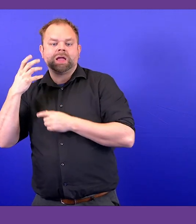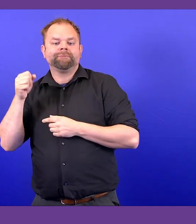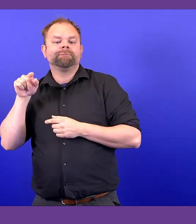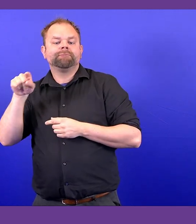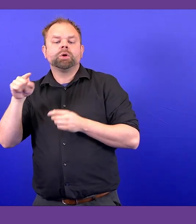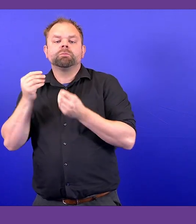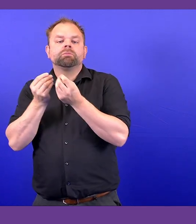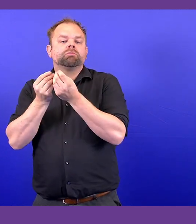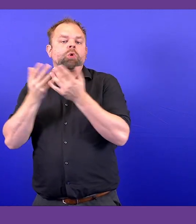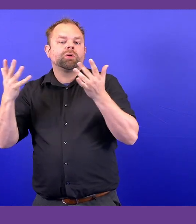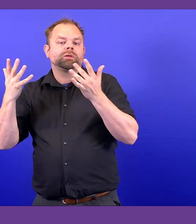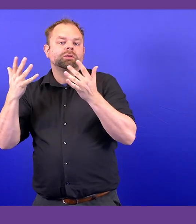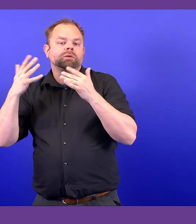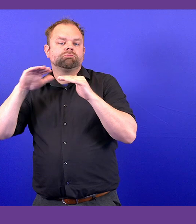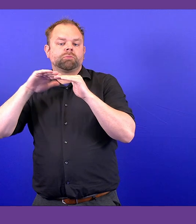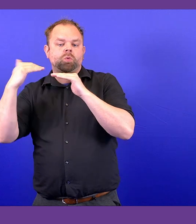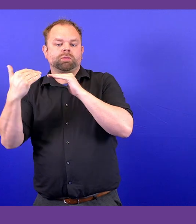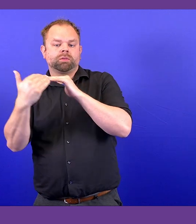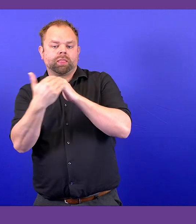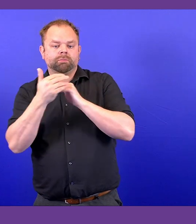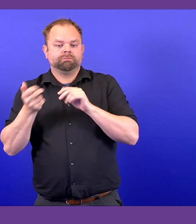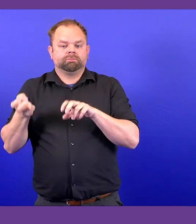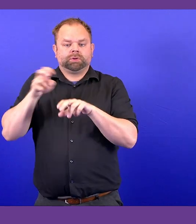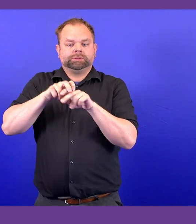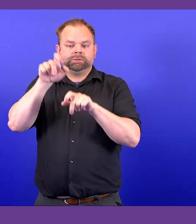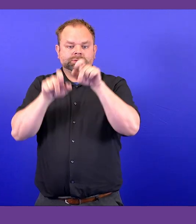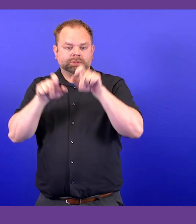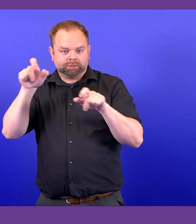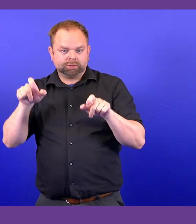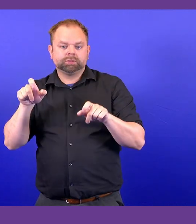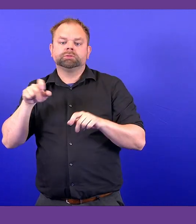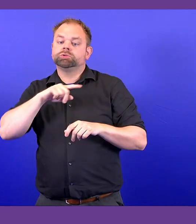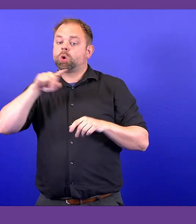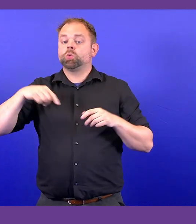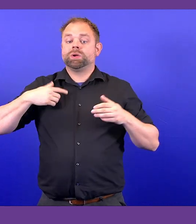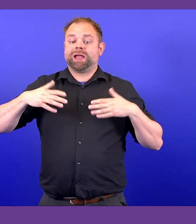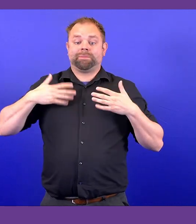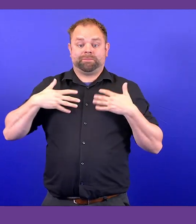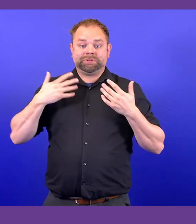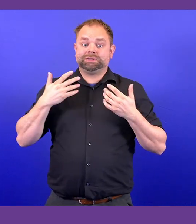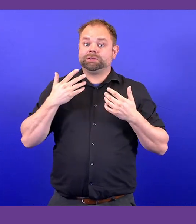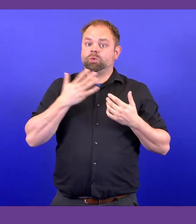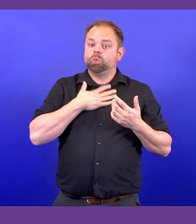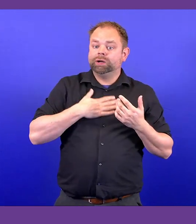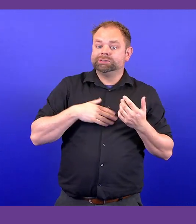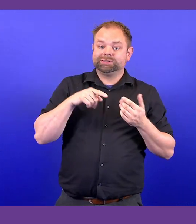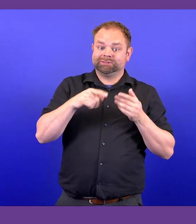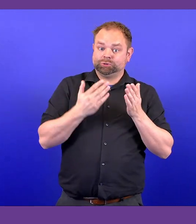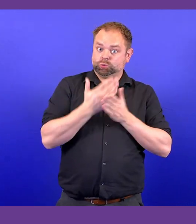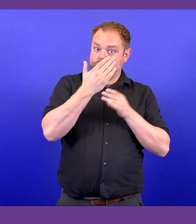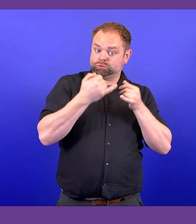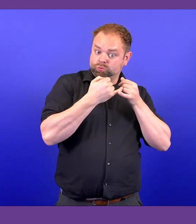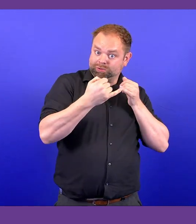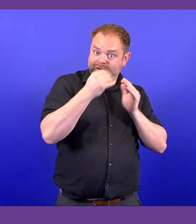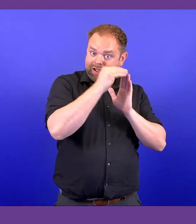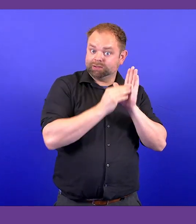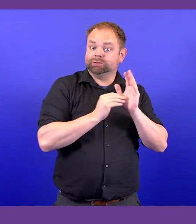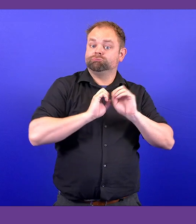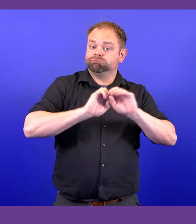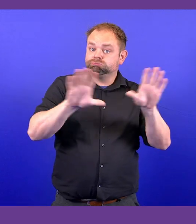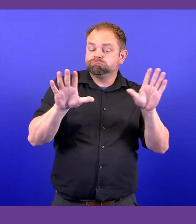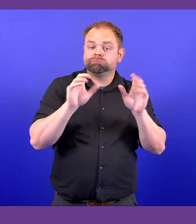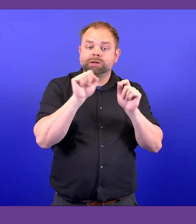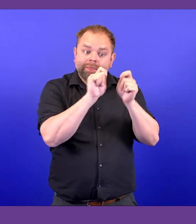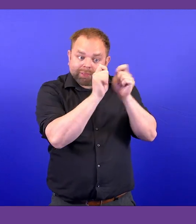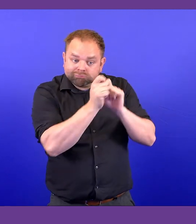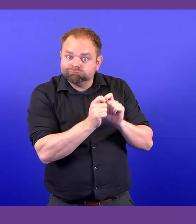call, EDF or other associations, if you would like, we can, to discuss this further. Happy to discuss this further with you. Thank you so